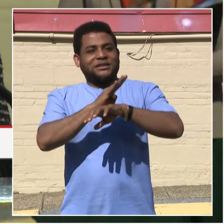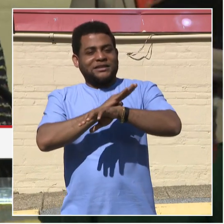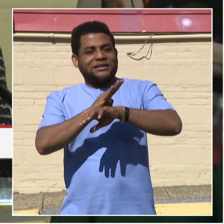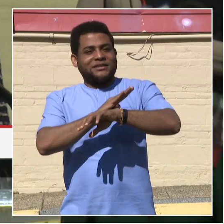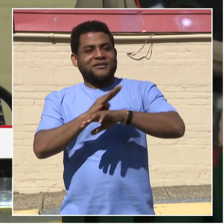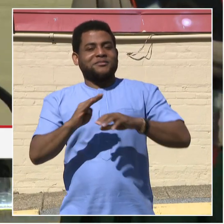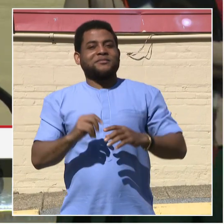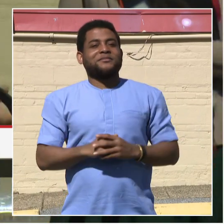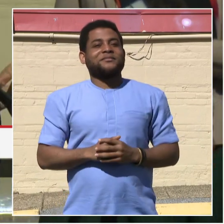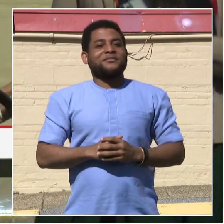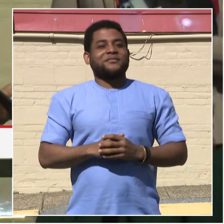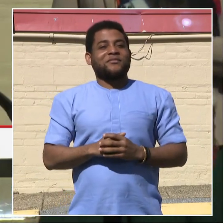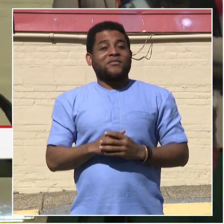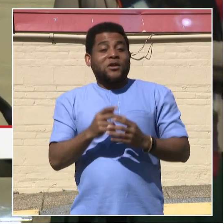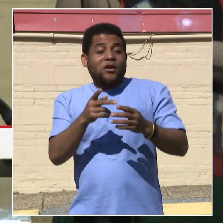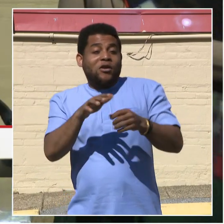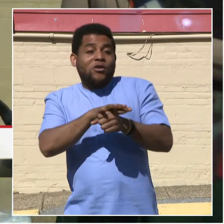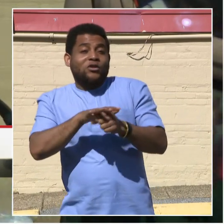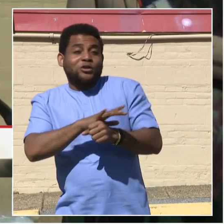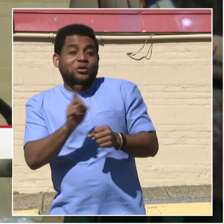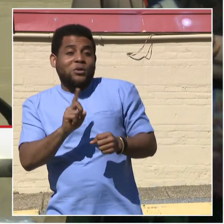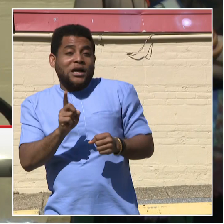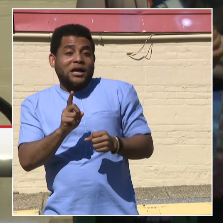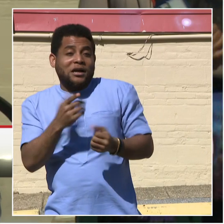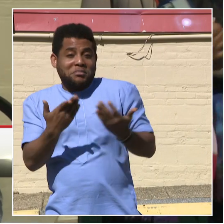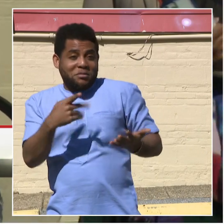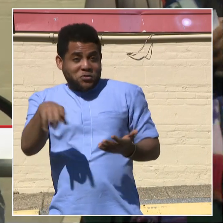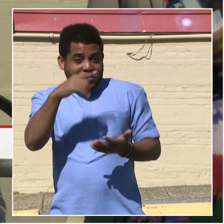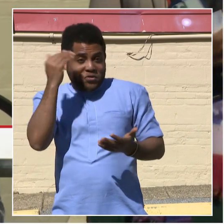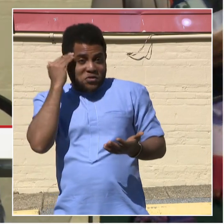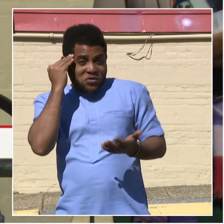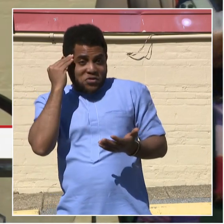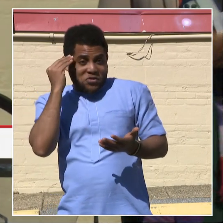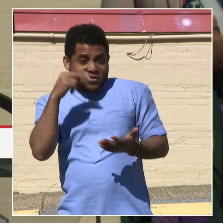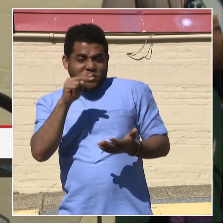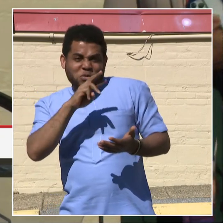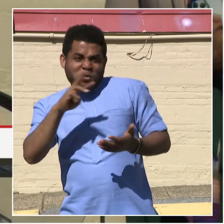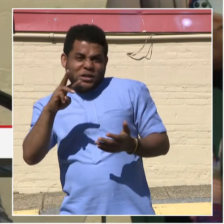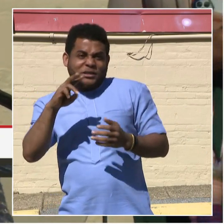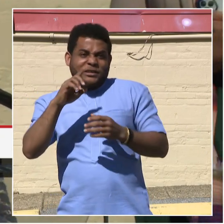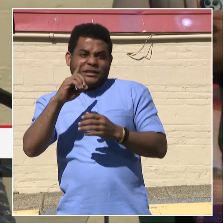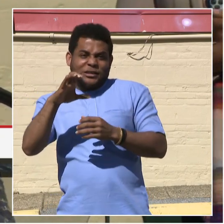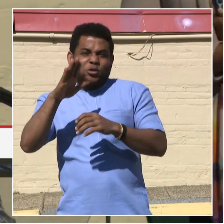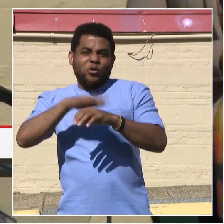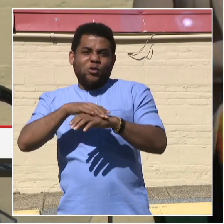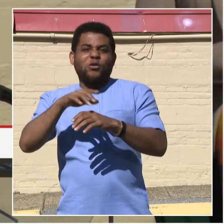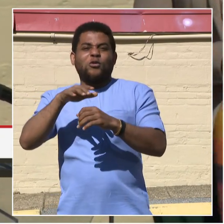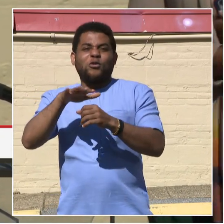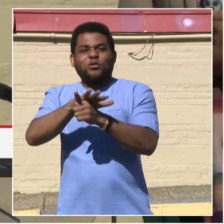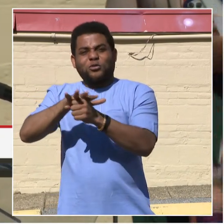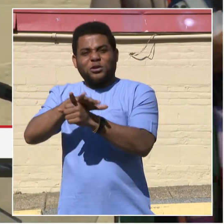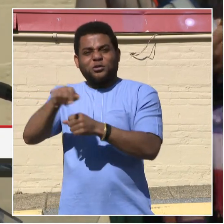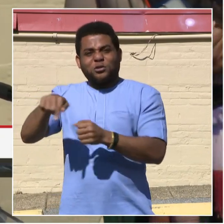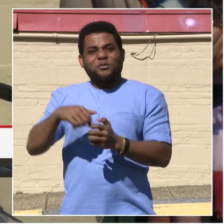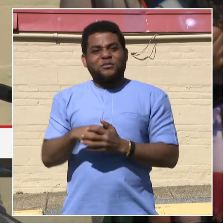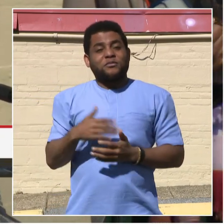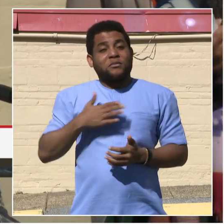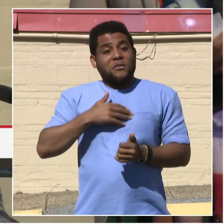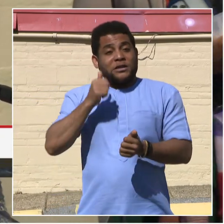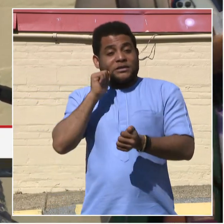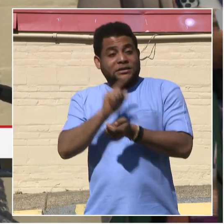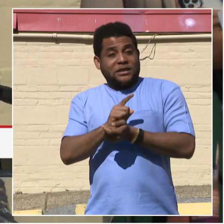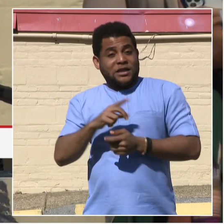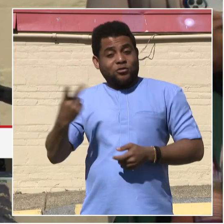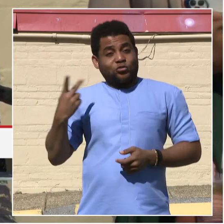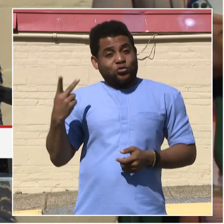Located, as you may know, on Northwest D.C. on the U Street corridor. My sister Christy and I are